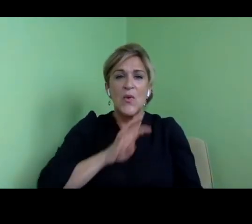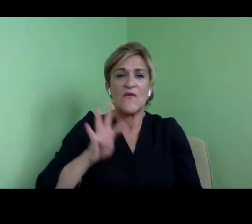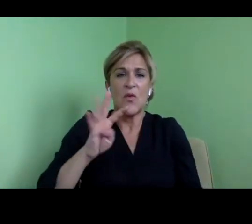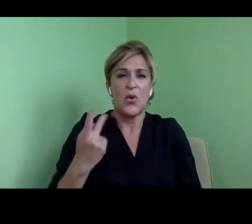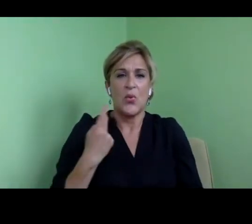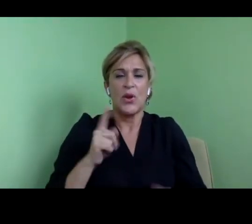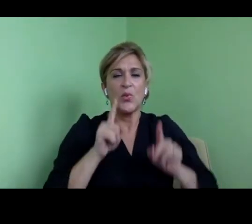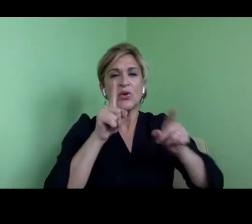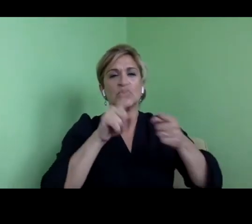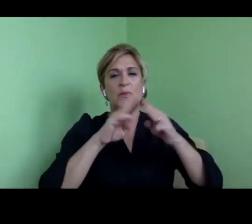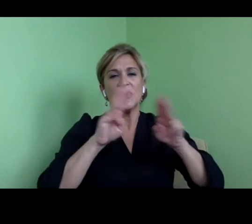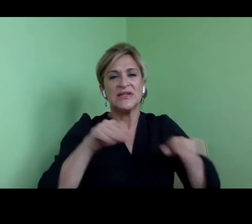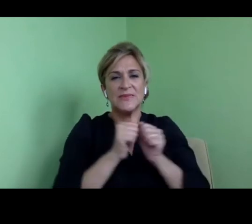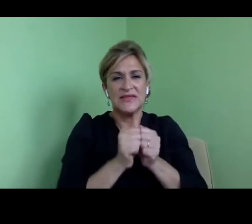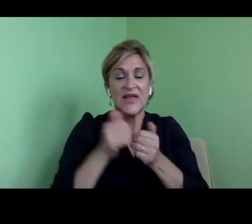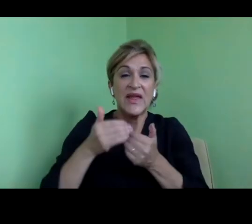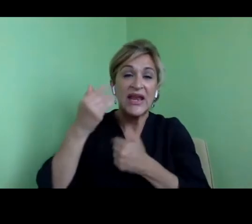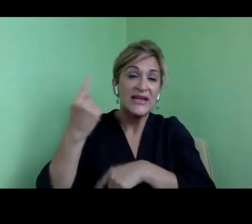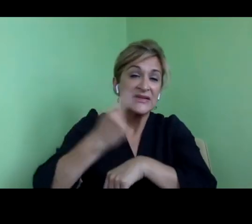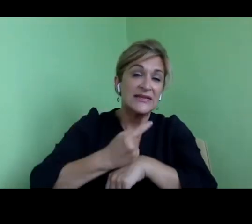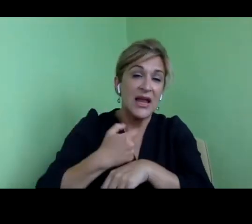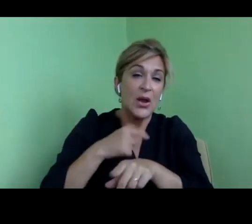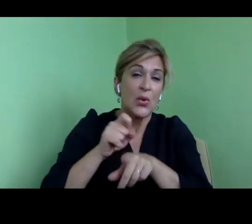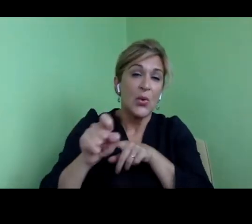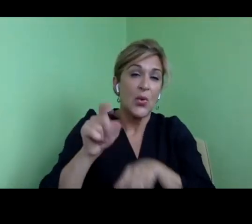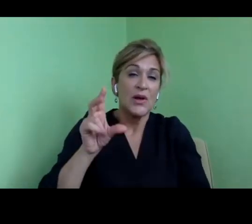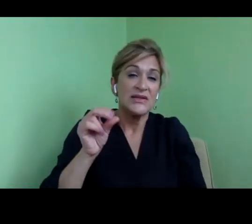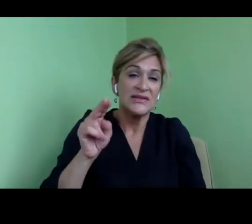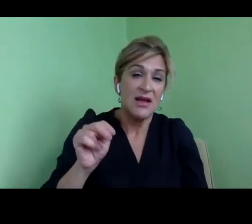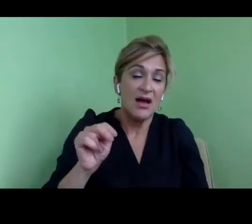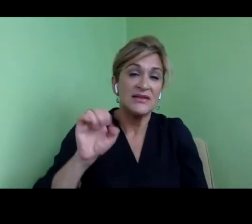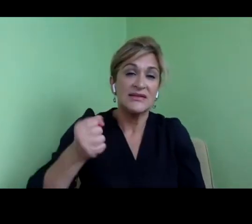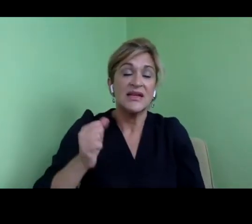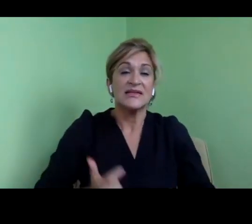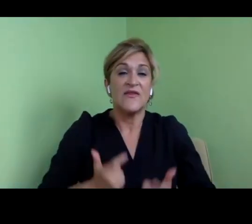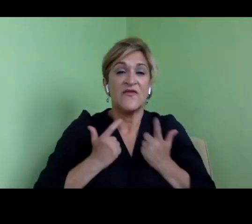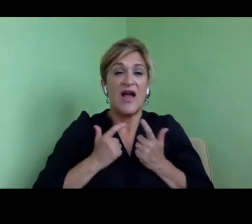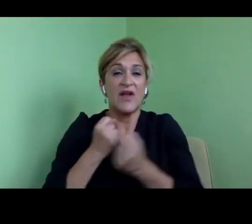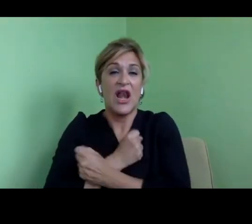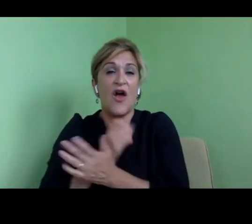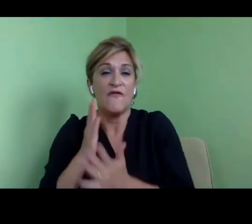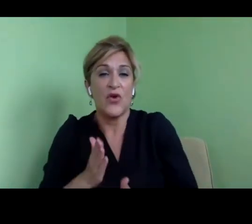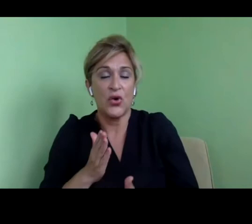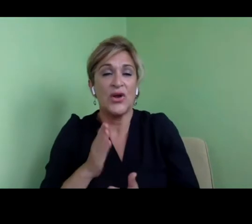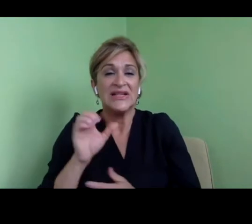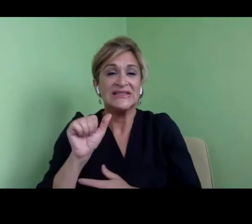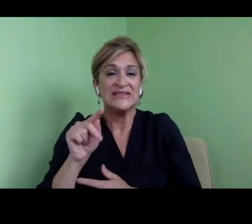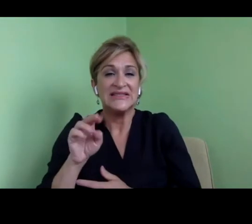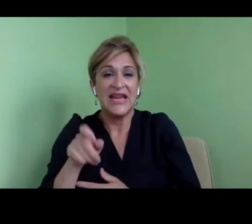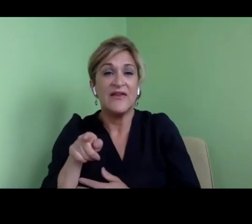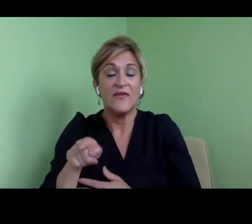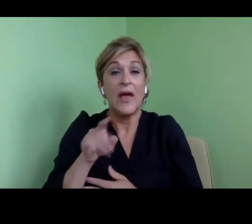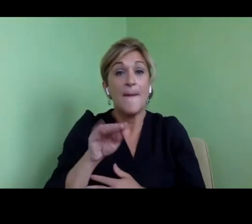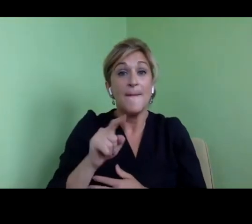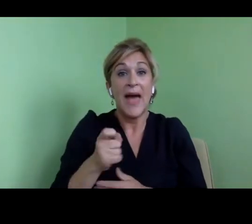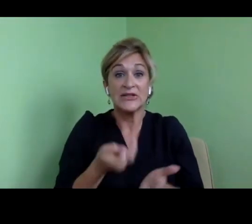together. The next day I called and Dawn's surviving lover, Steve, reported Max had awakened the next day after we went to the